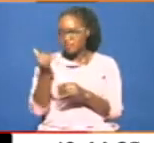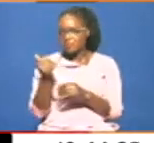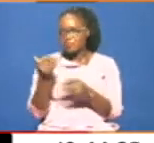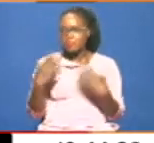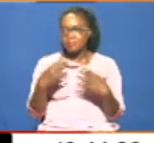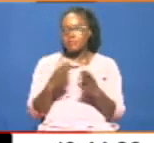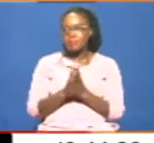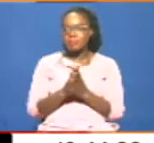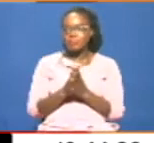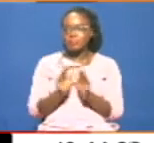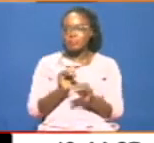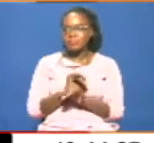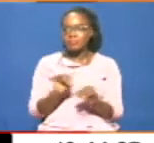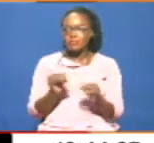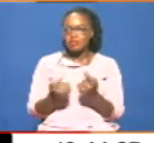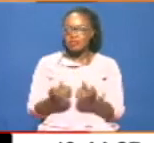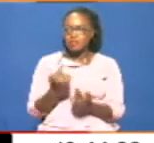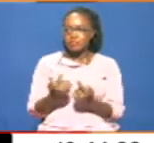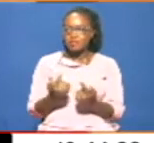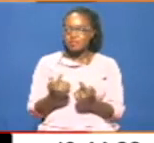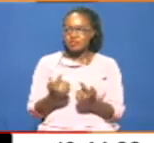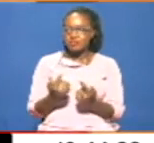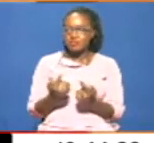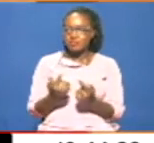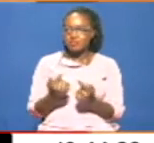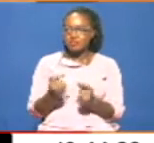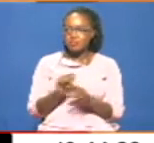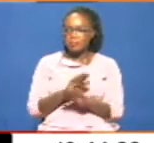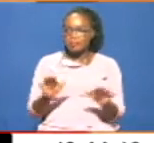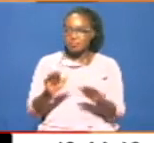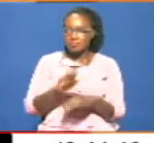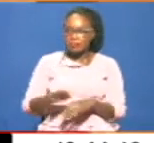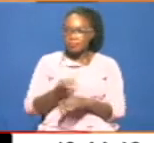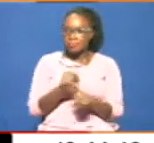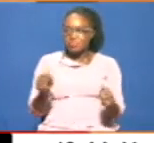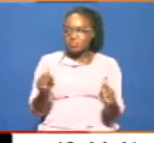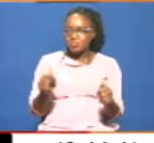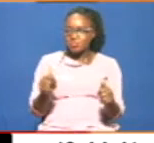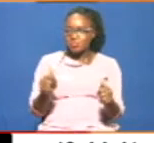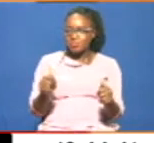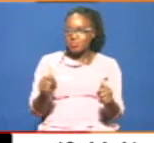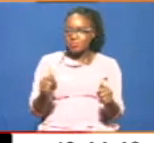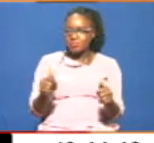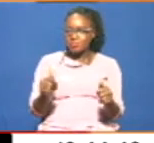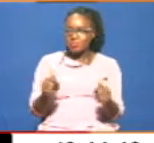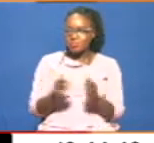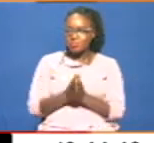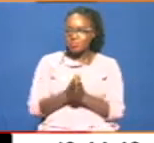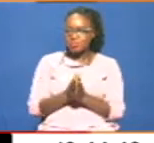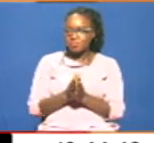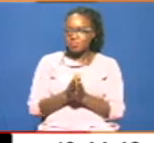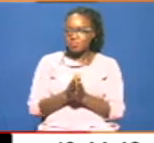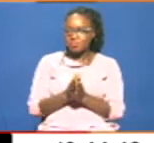finish clean their jiko, clean their space very well. But over time, you will know, okay, there is fire